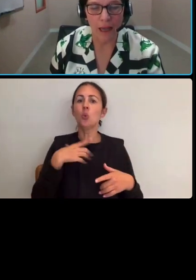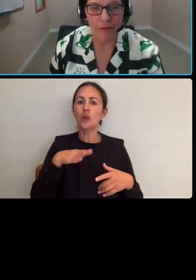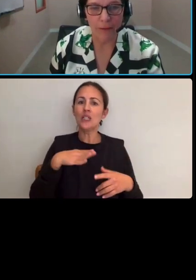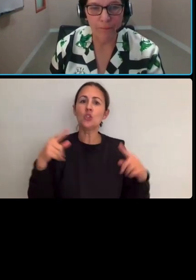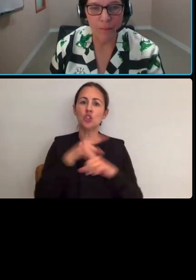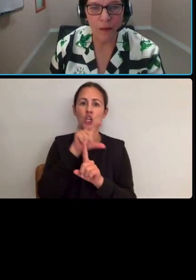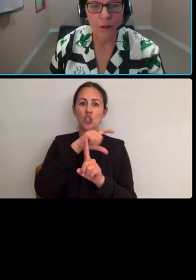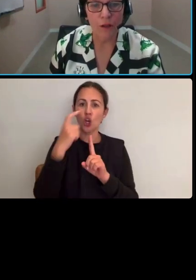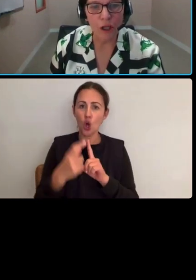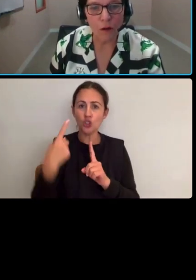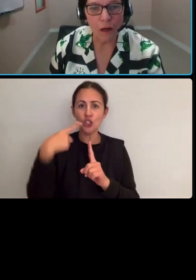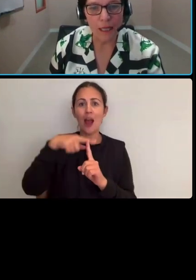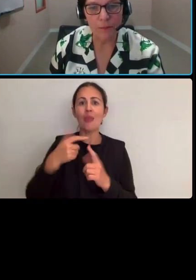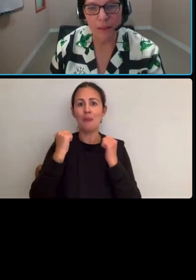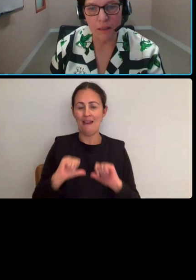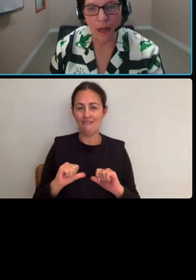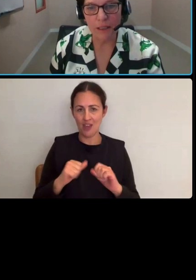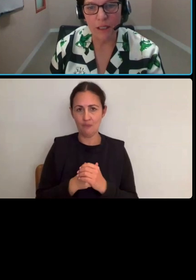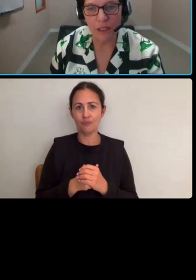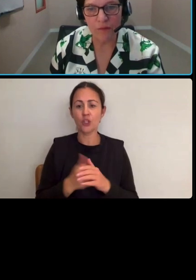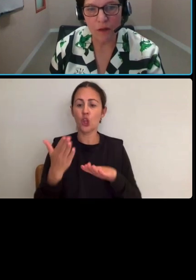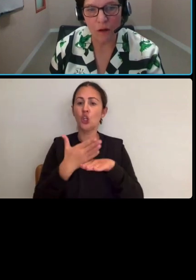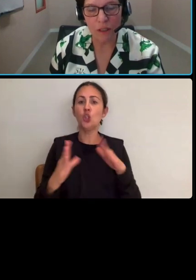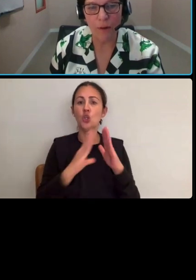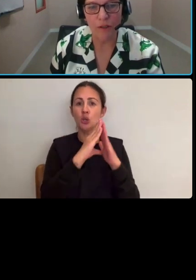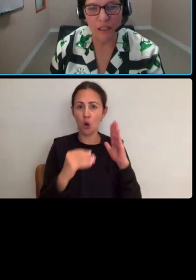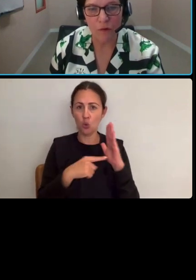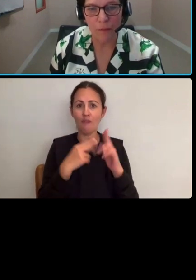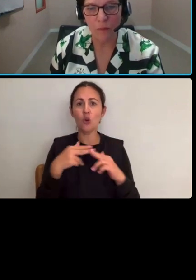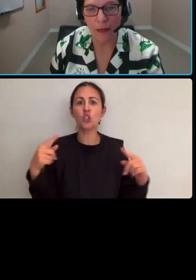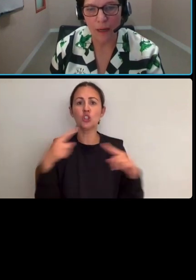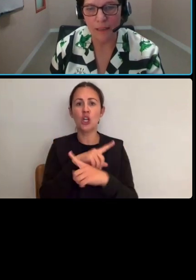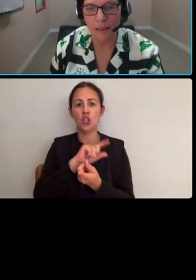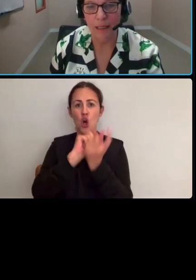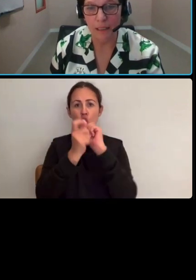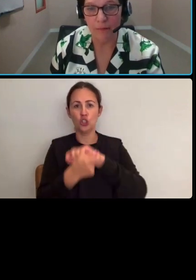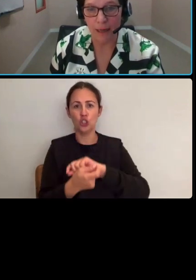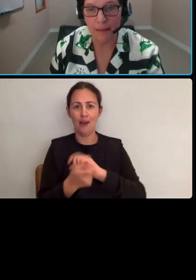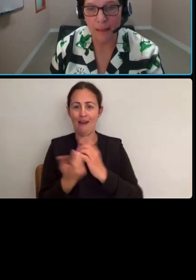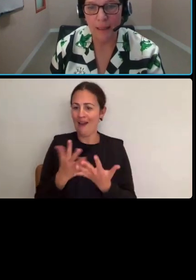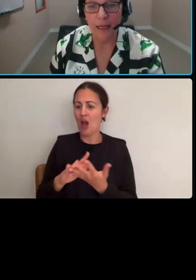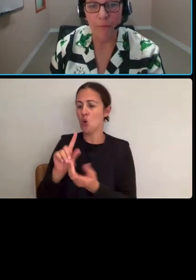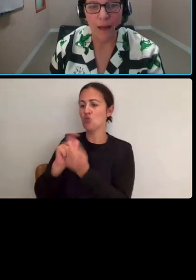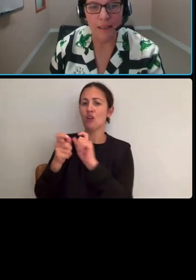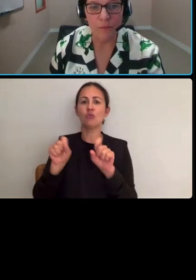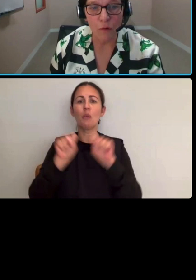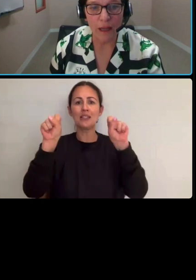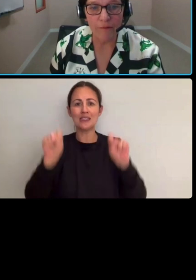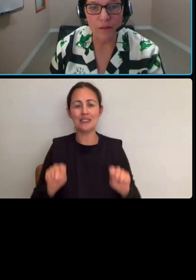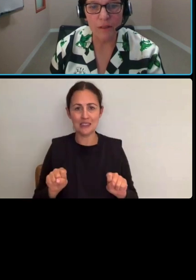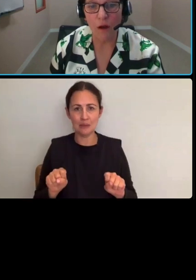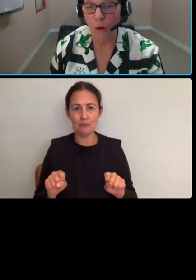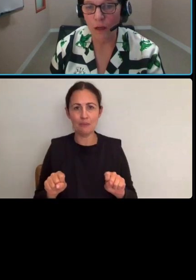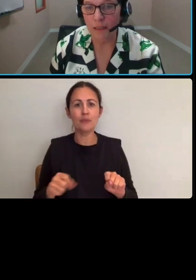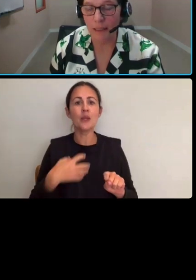and behaviour. The new model has been designed to shift the culture by transforming the way the system interacts. It places